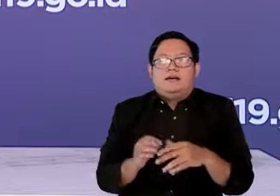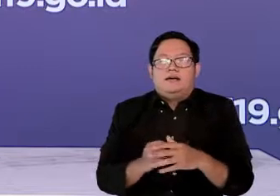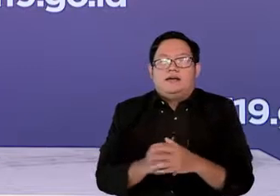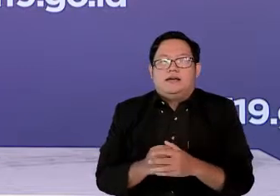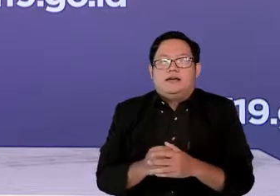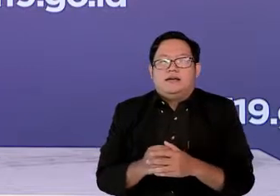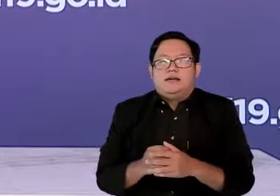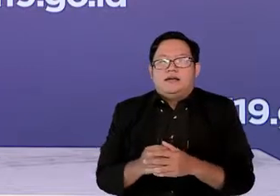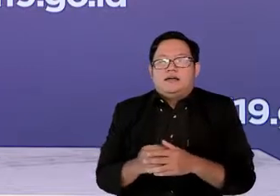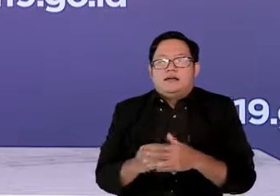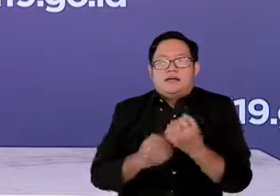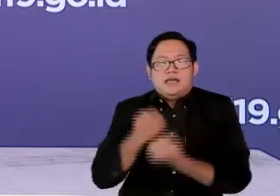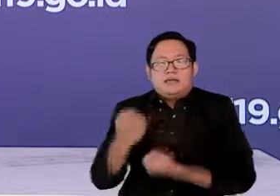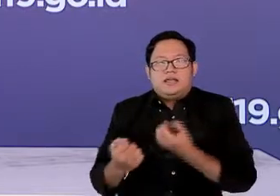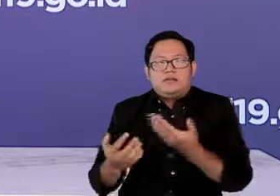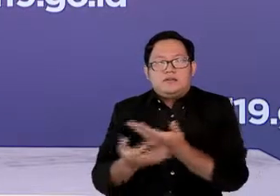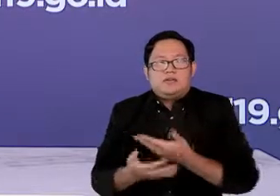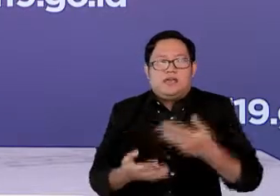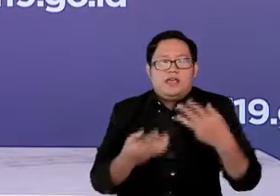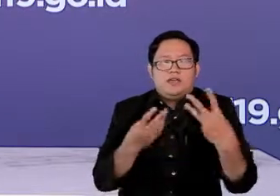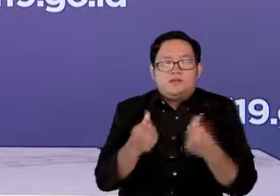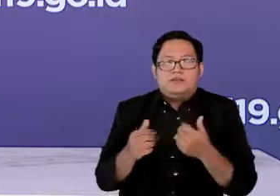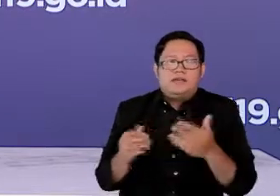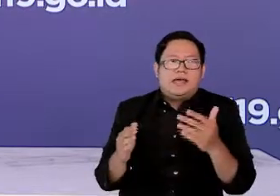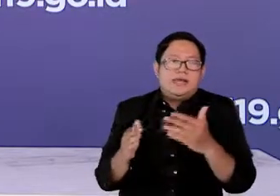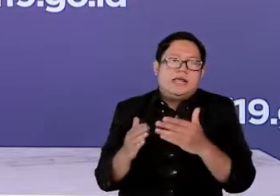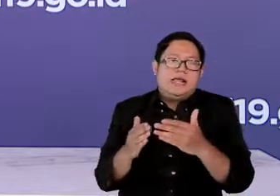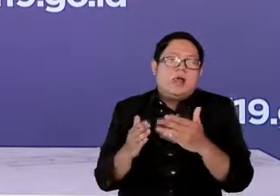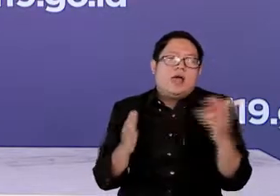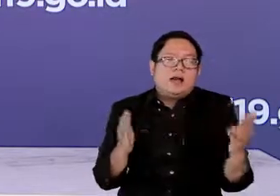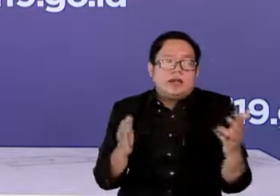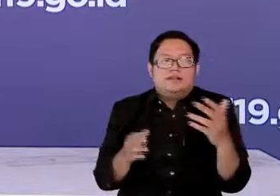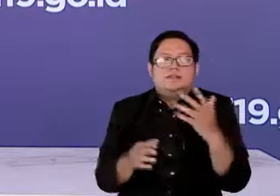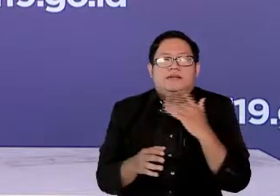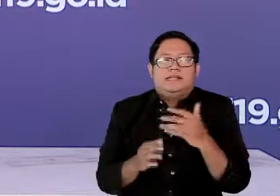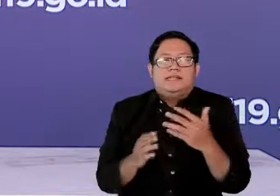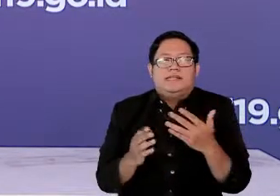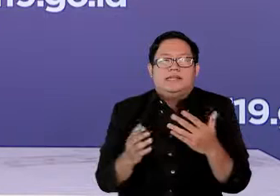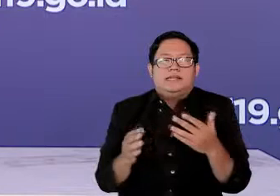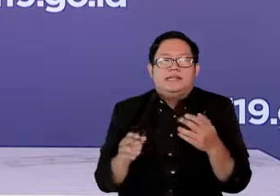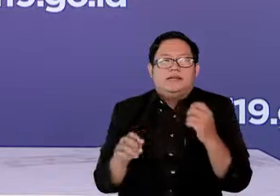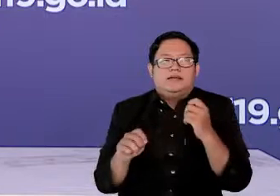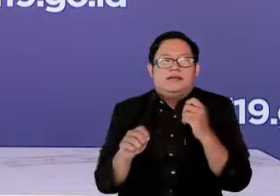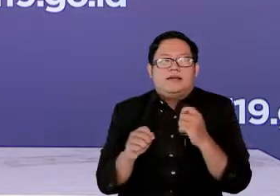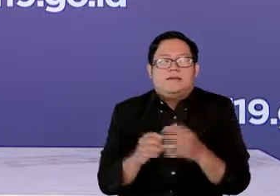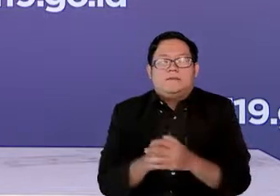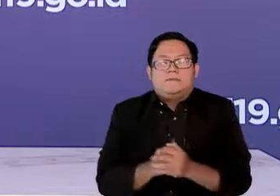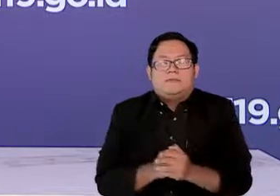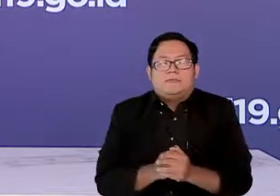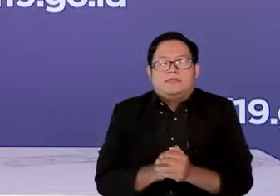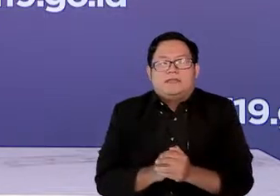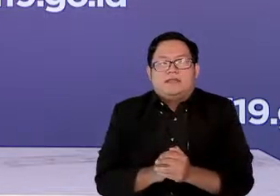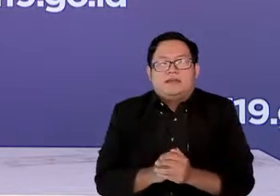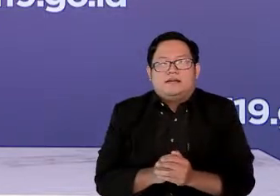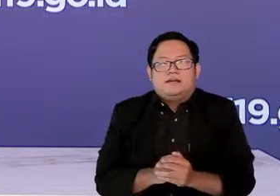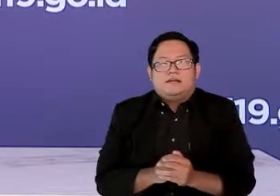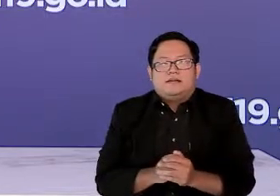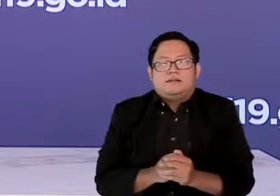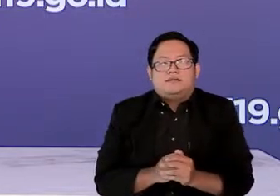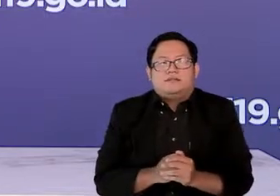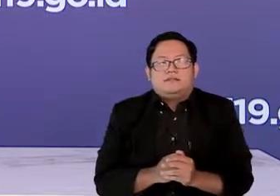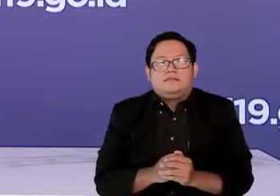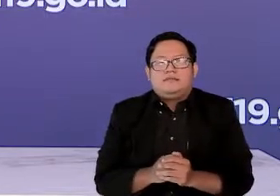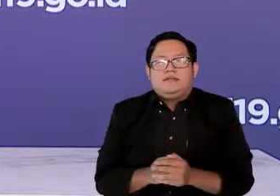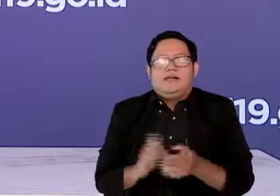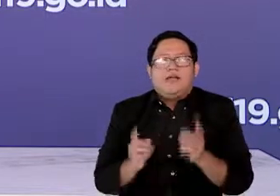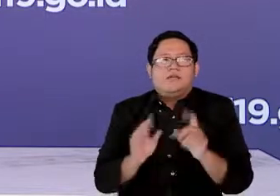social economic activities, including to the foreigner. But of course, later, once we can assure that